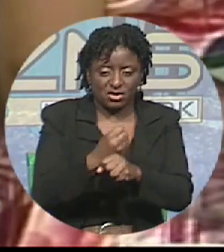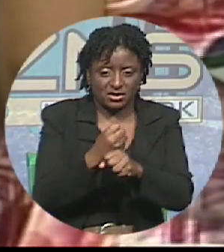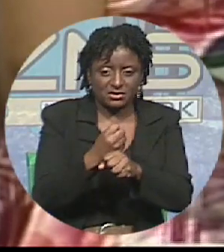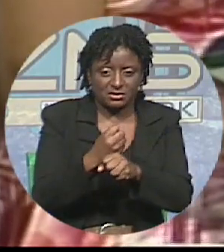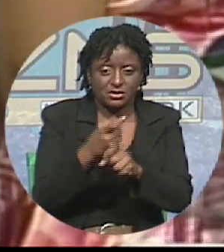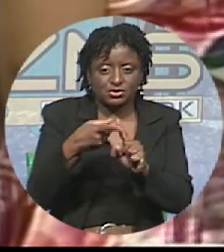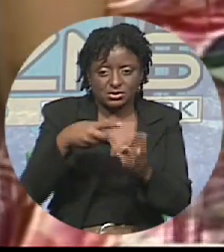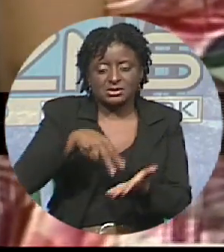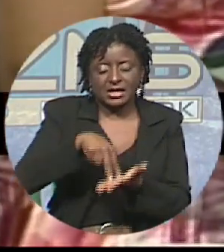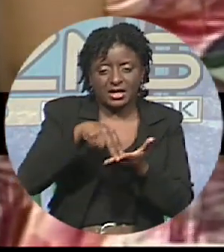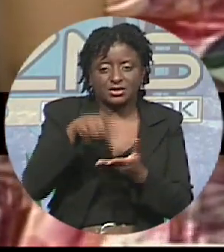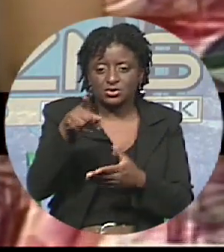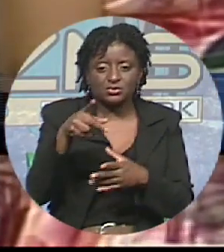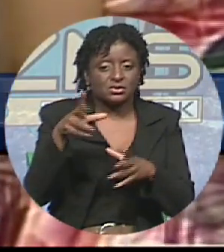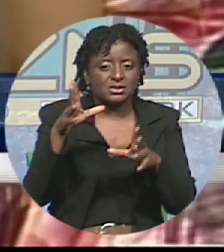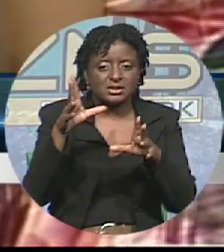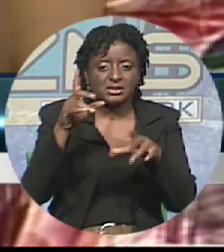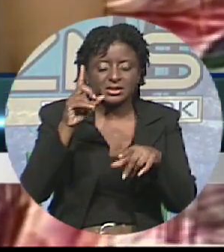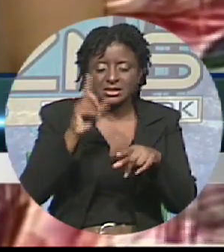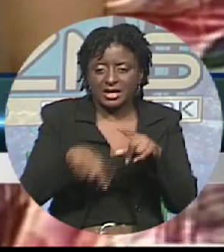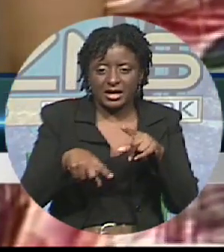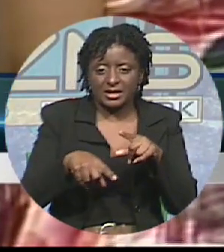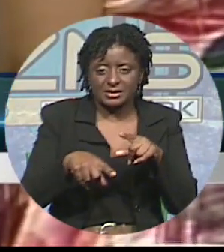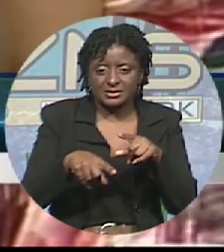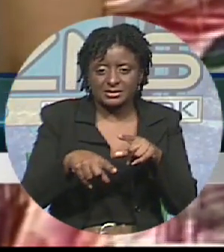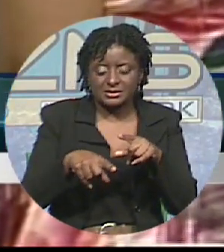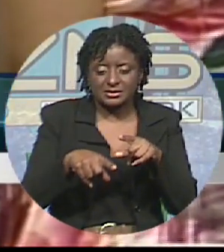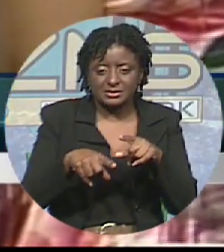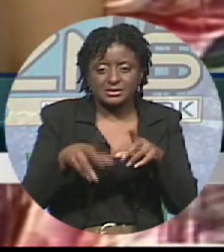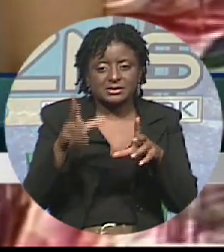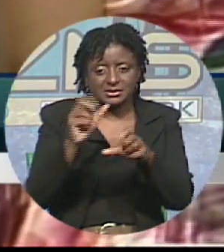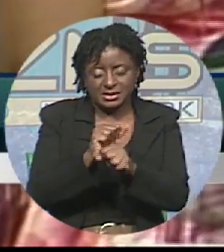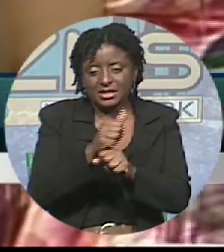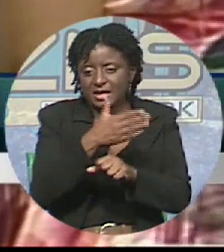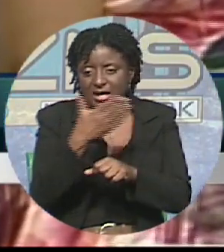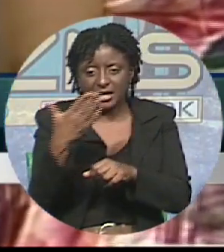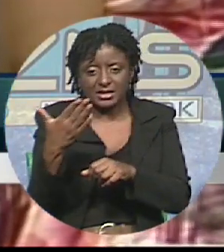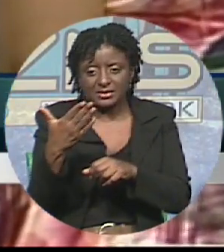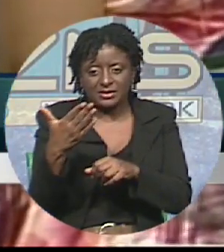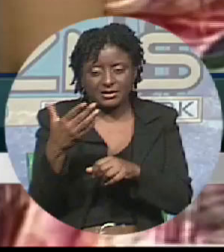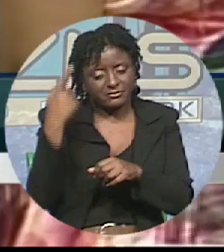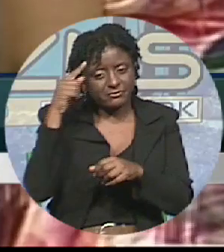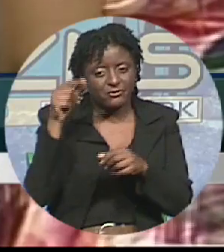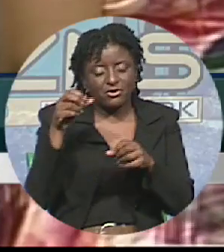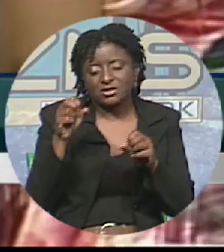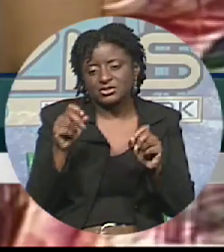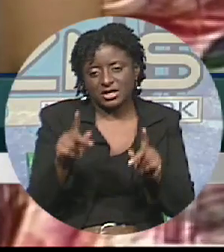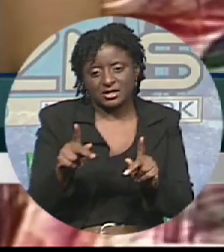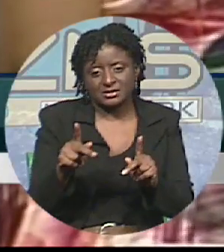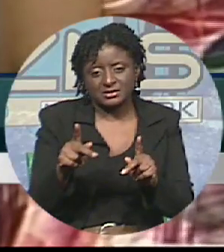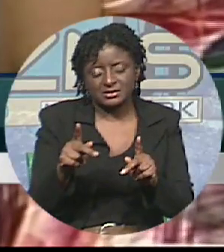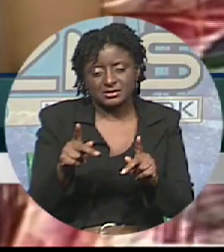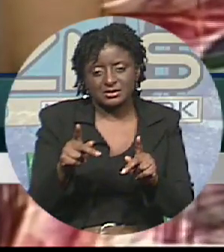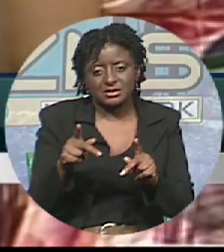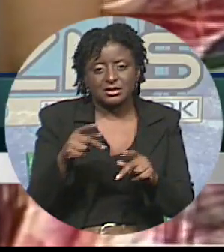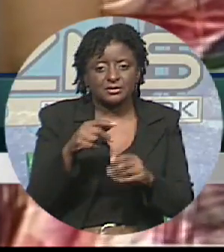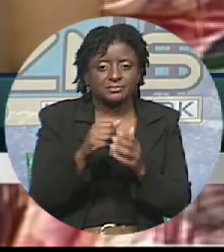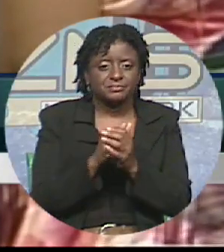to appreciate the moment. You know, I encourage everyone this week.